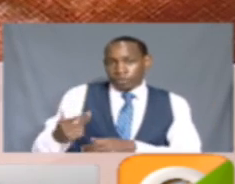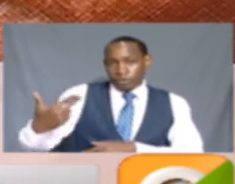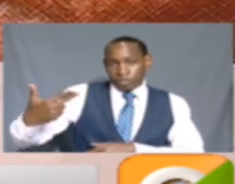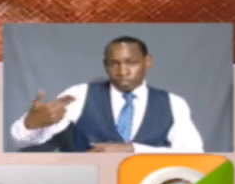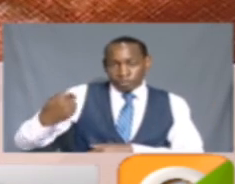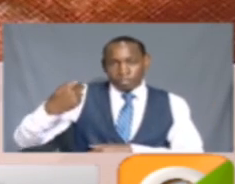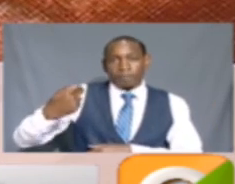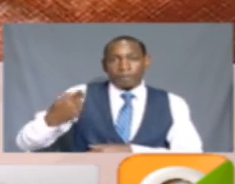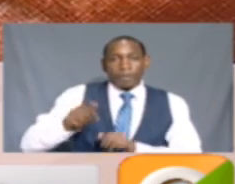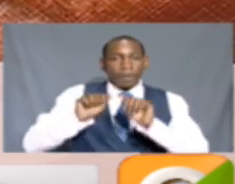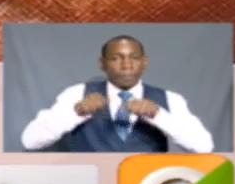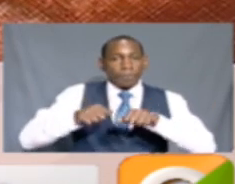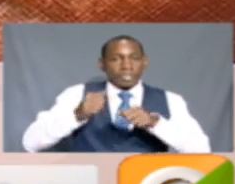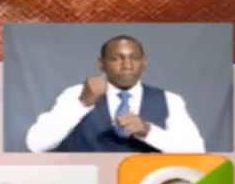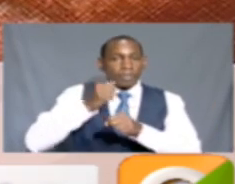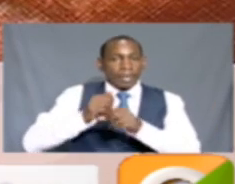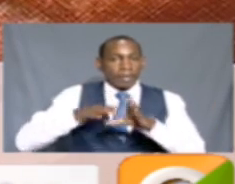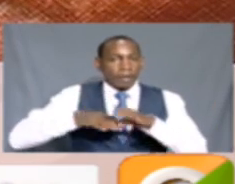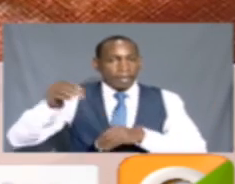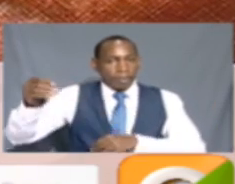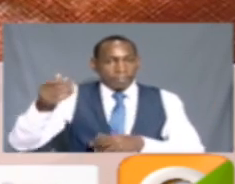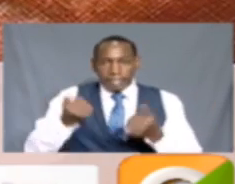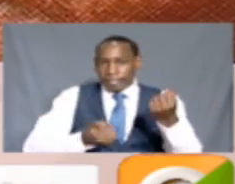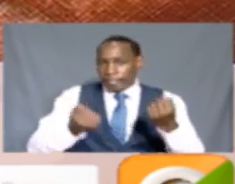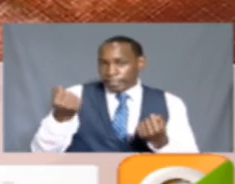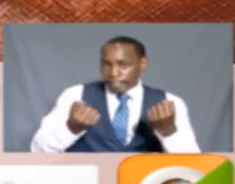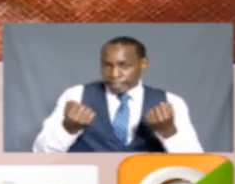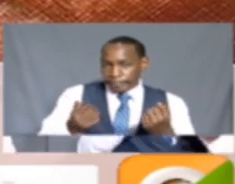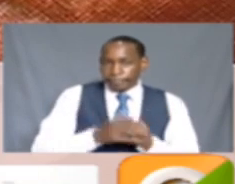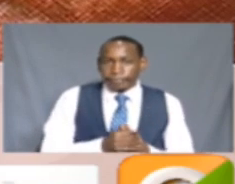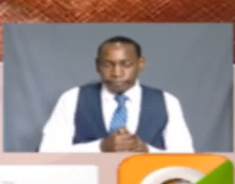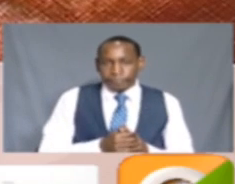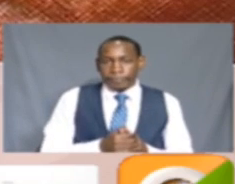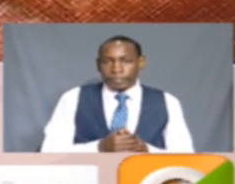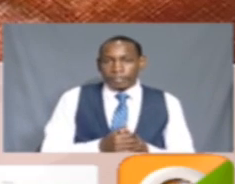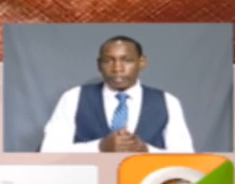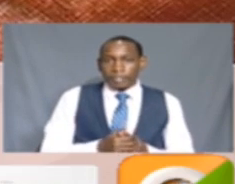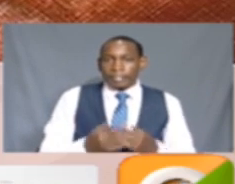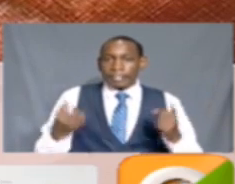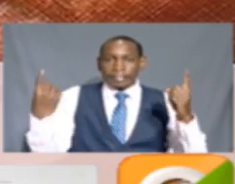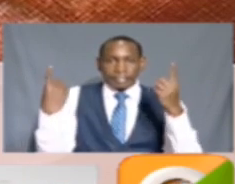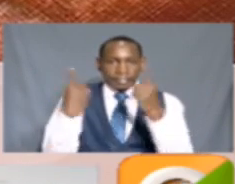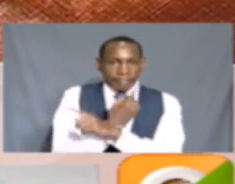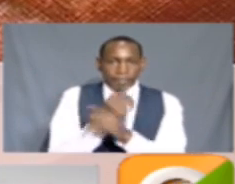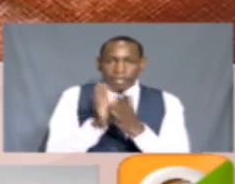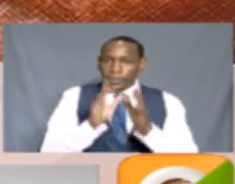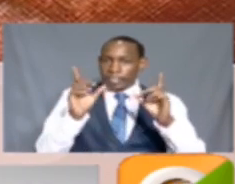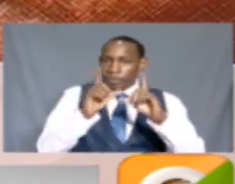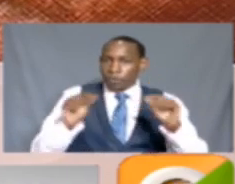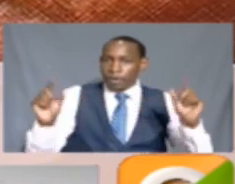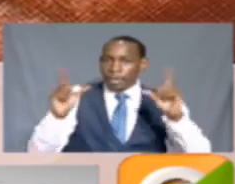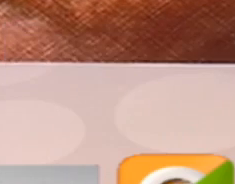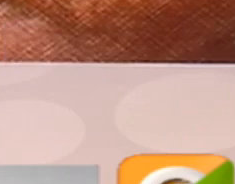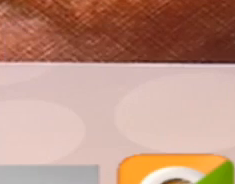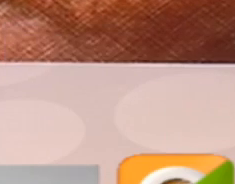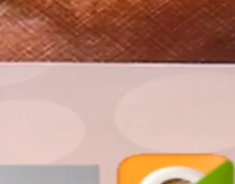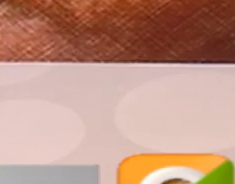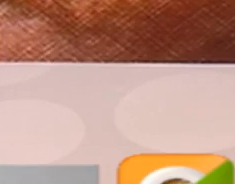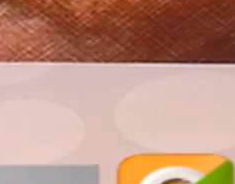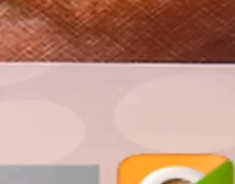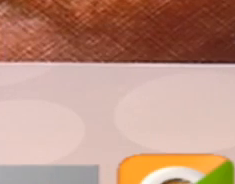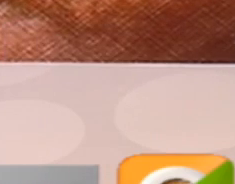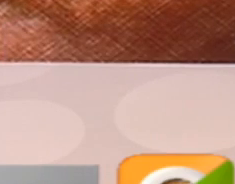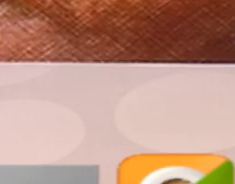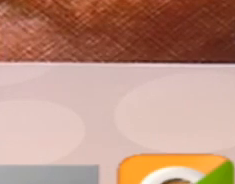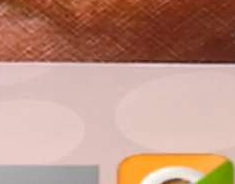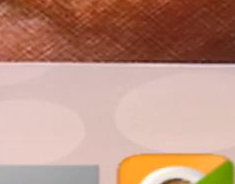him might have done it from outside the vehicle. This sharply contrasts with what his father, Nyakundi Kibagendi,